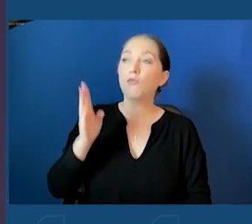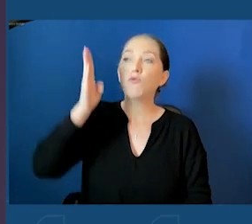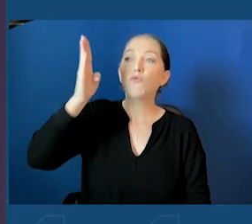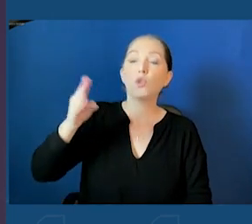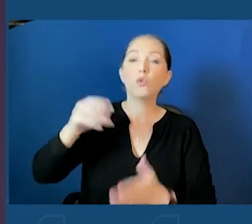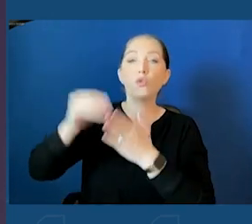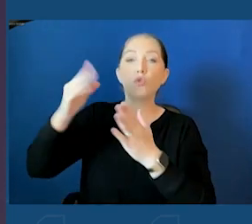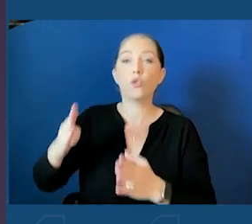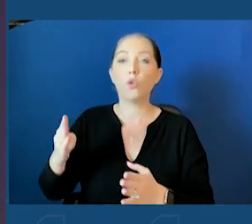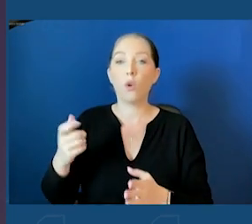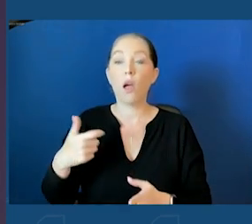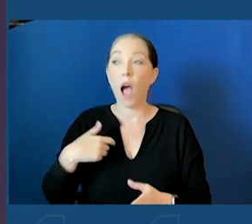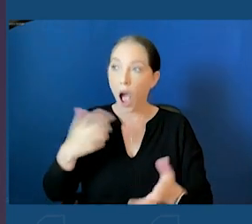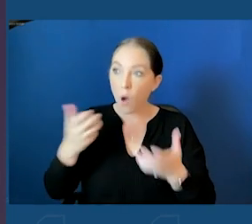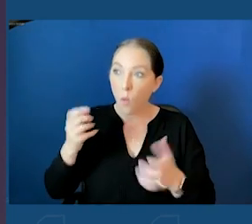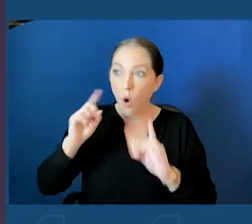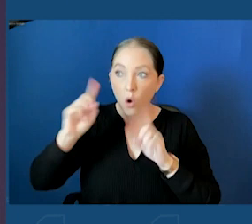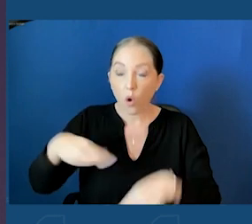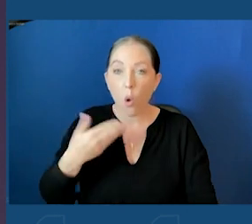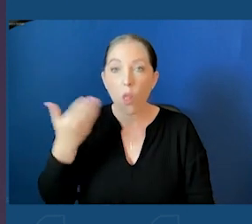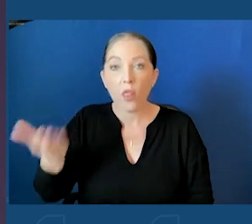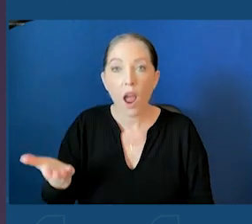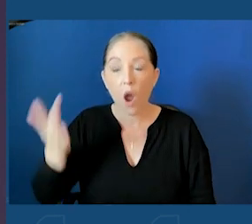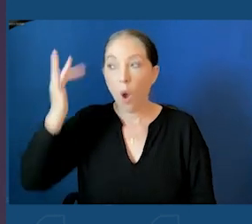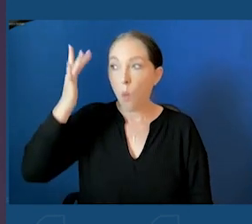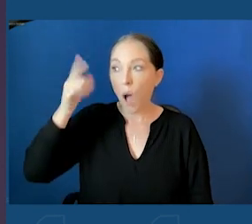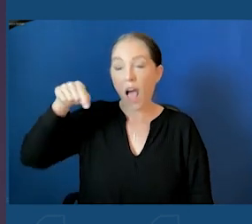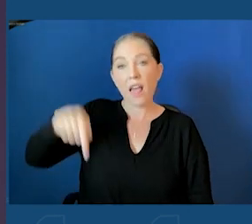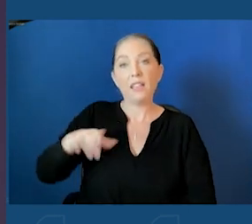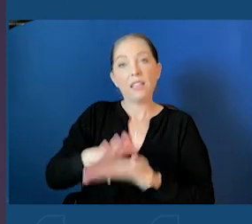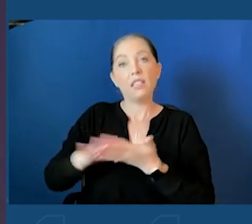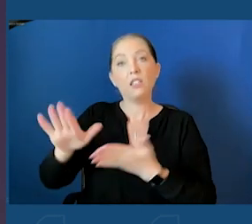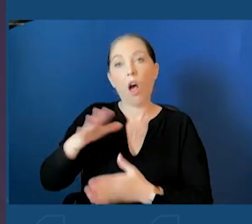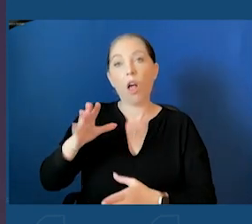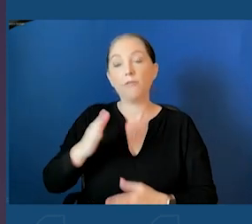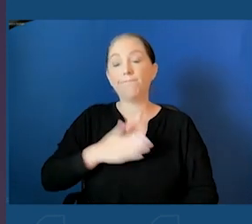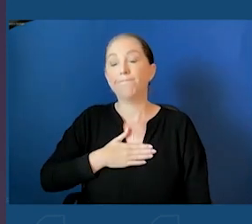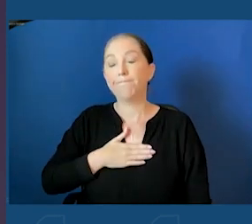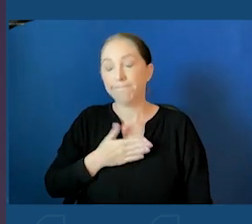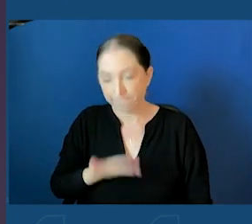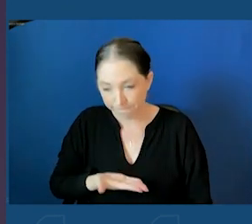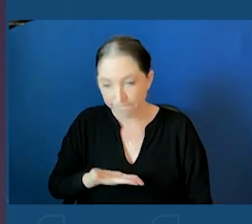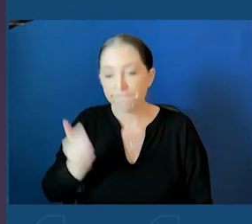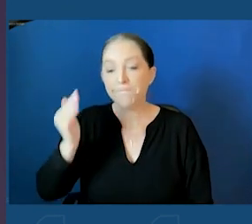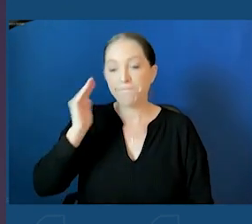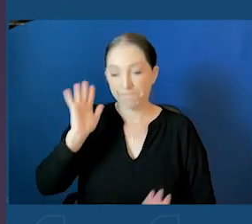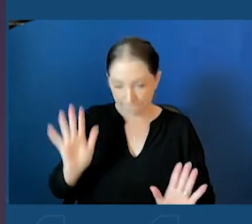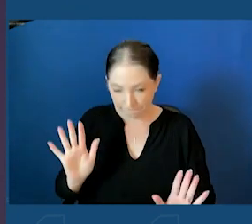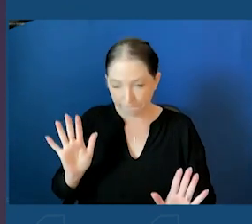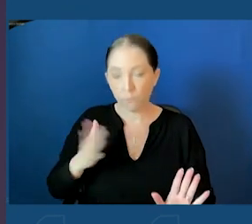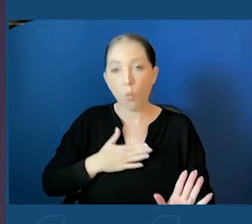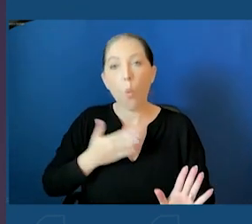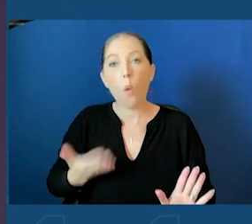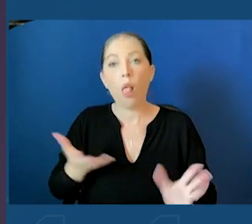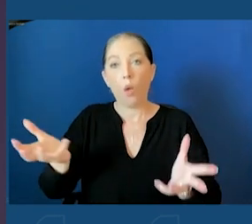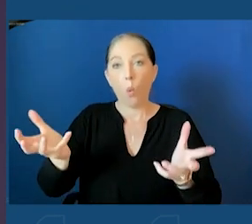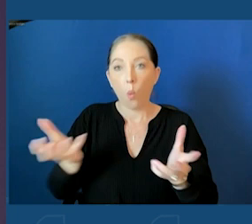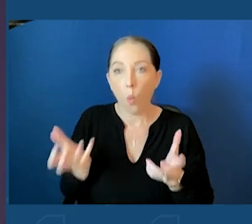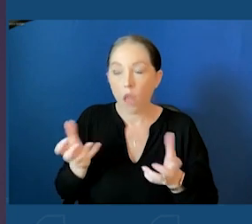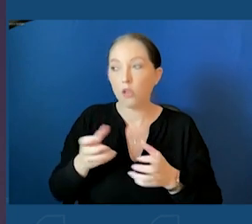where I want to go. This is an institution that acknowledges this exists and is willing to do something about